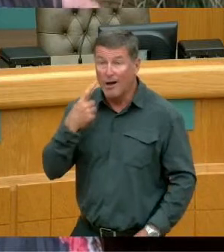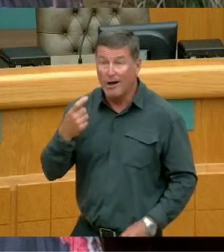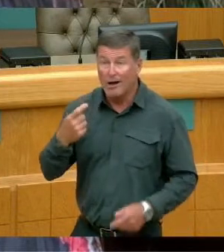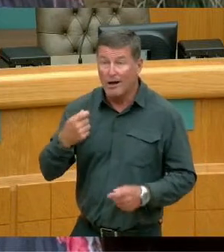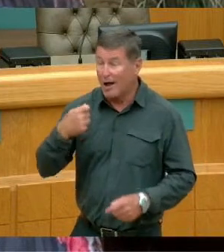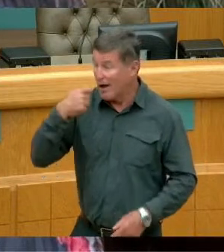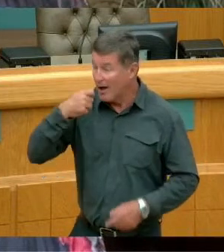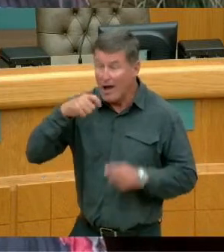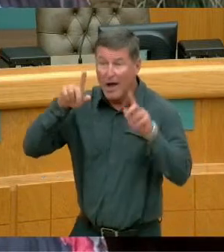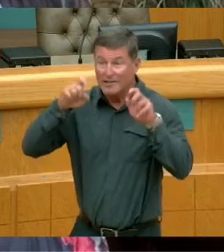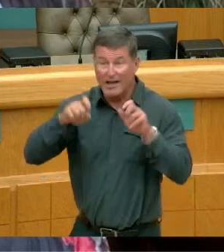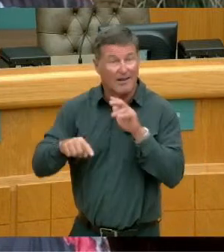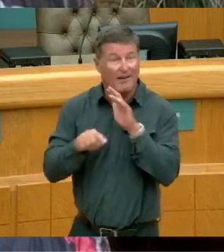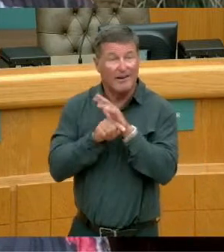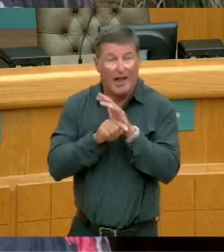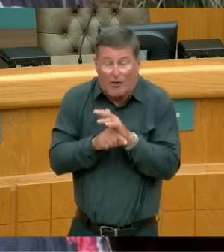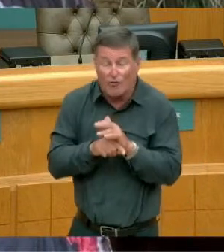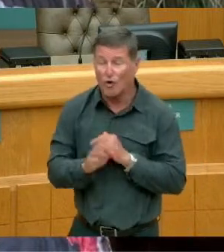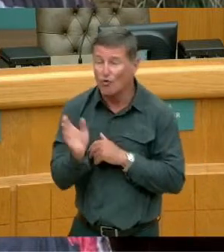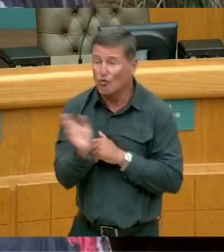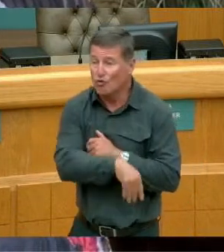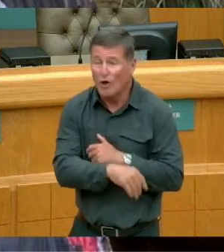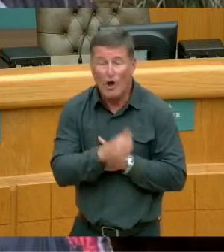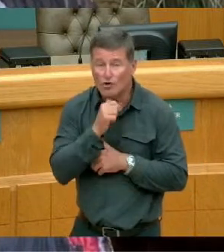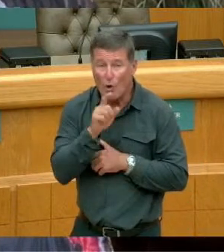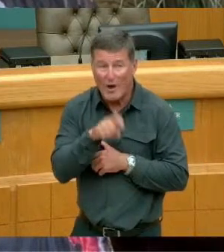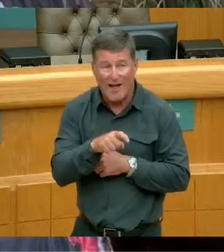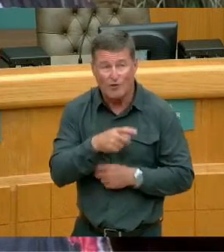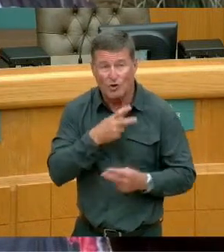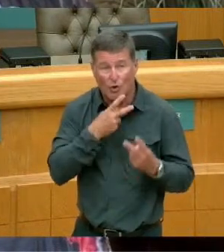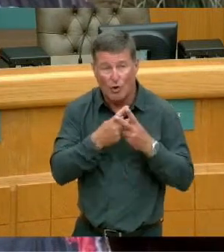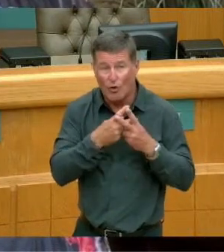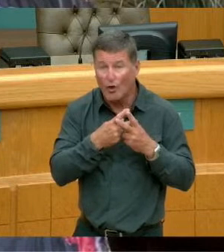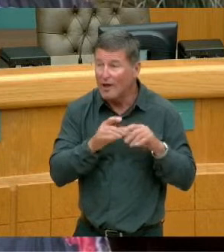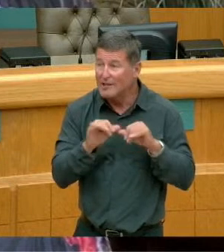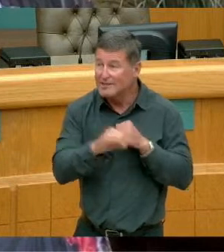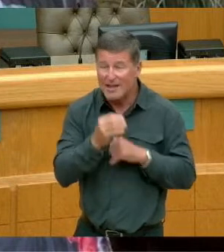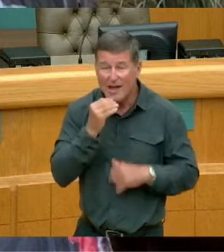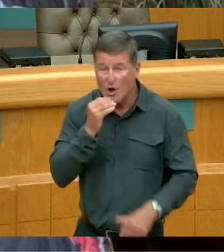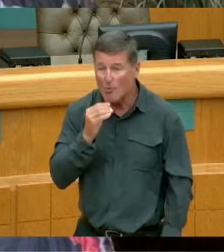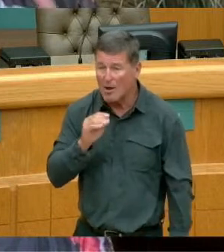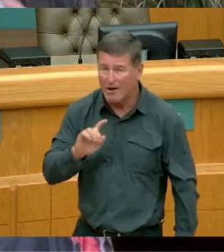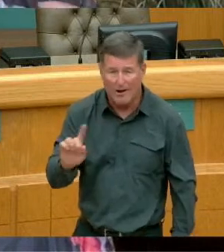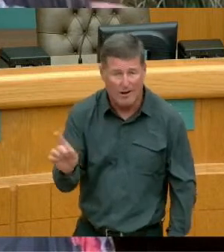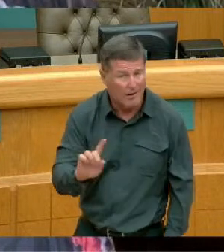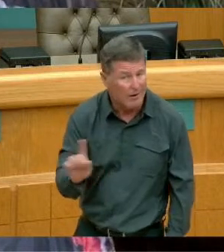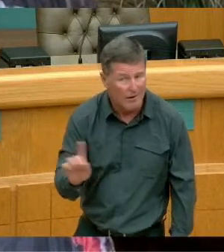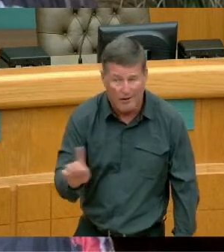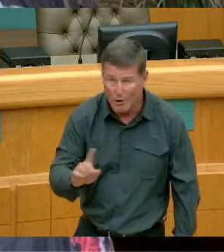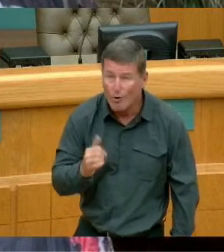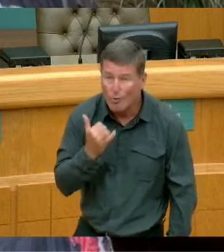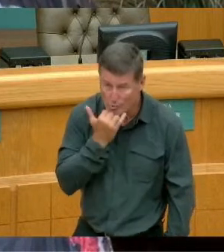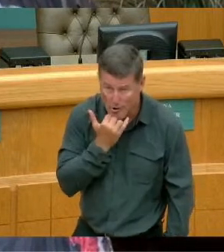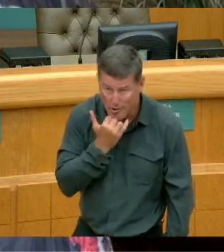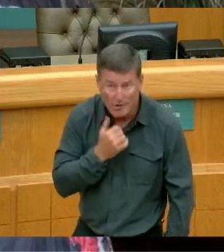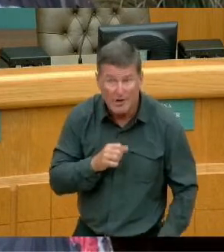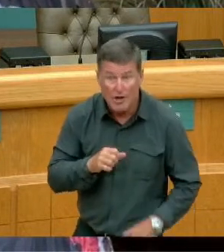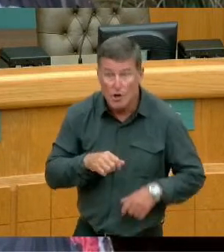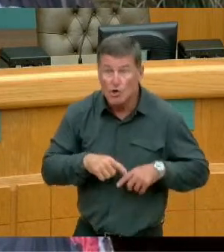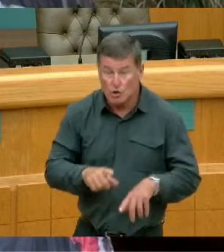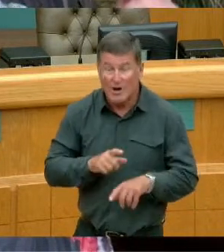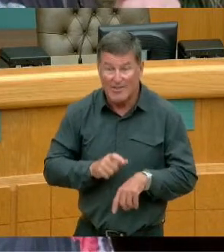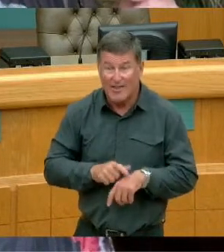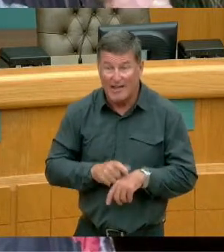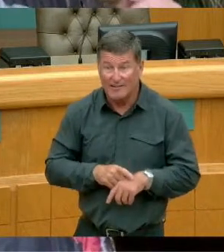good. I don't need to worry about my quarantine. That is not true. That's misinformation. You still could get sick in the 14-day